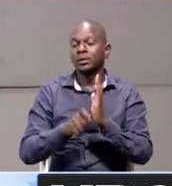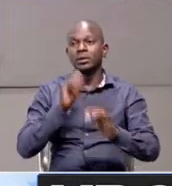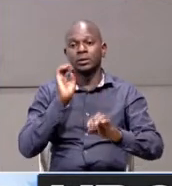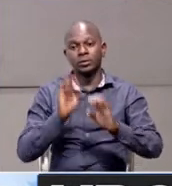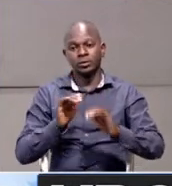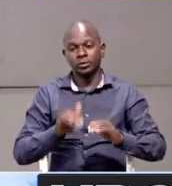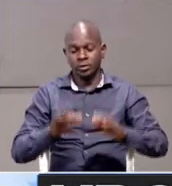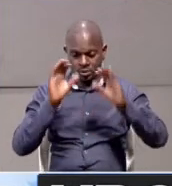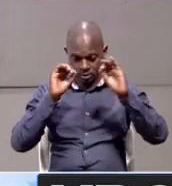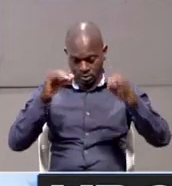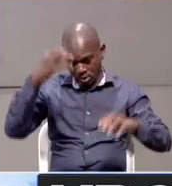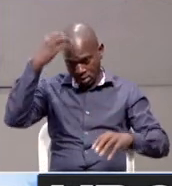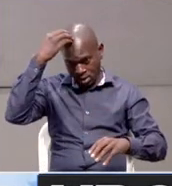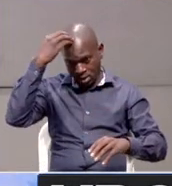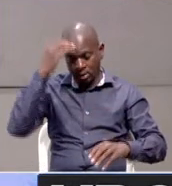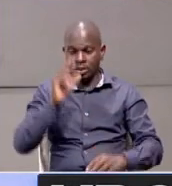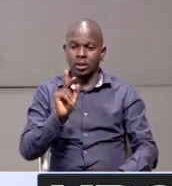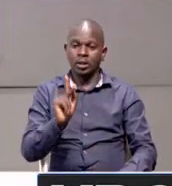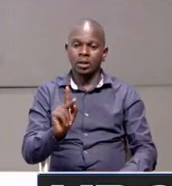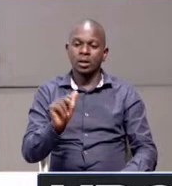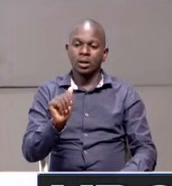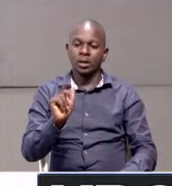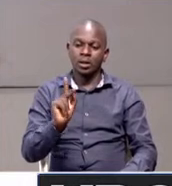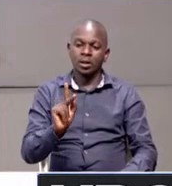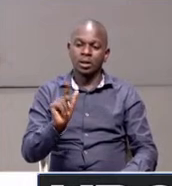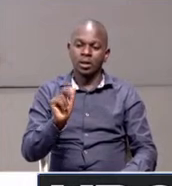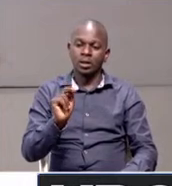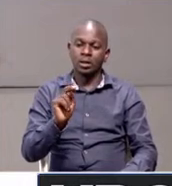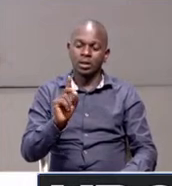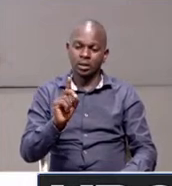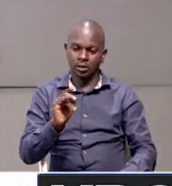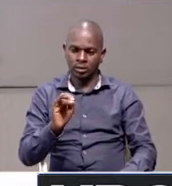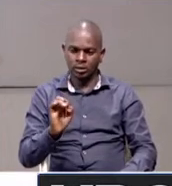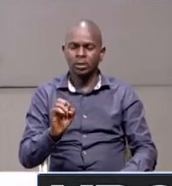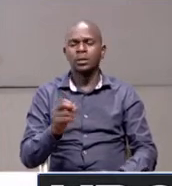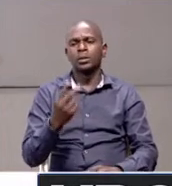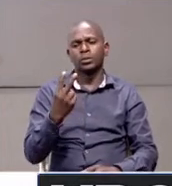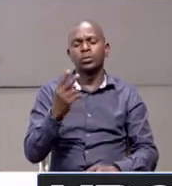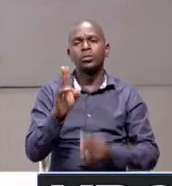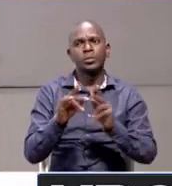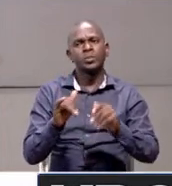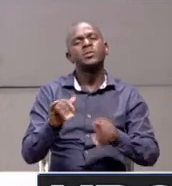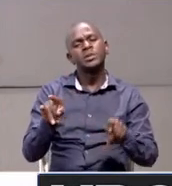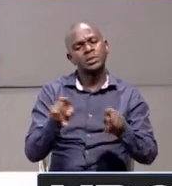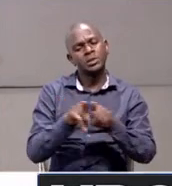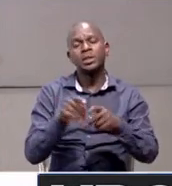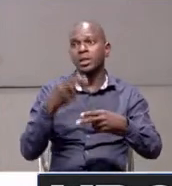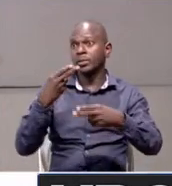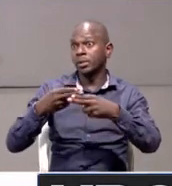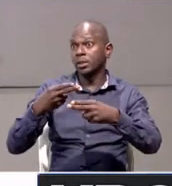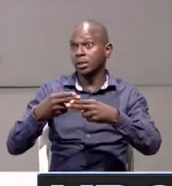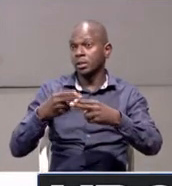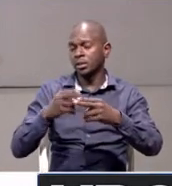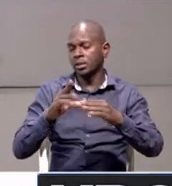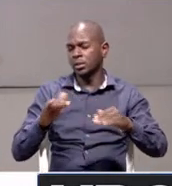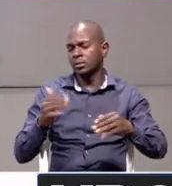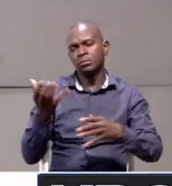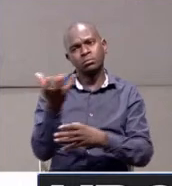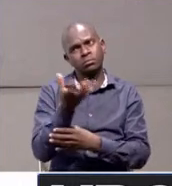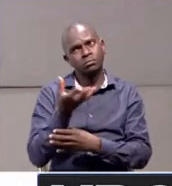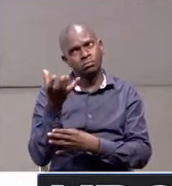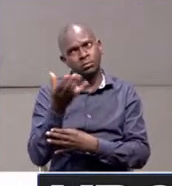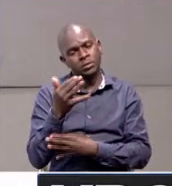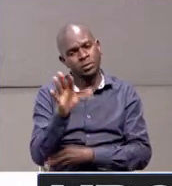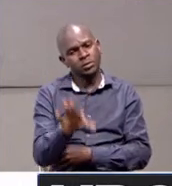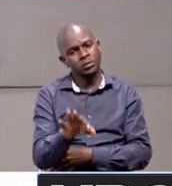of the president, Haji Yunusu Kakande, clarified about the matter, saying that there were two people with the same names until they analyzed